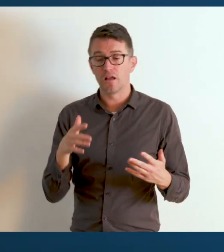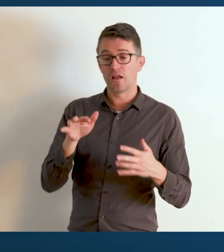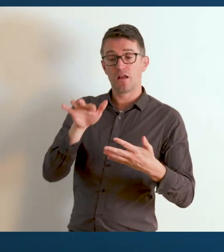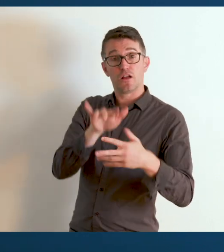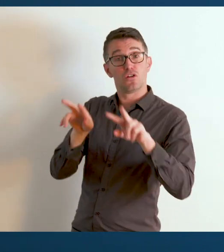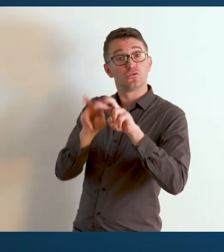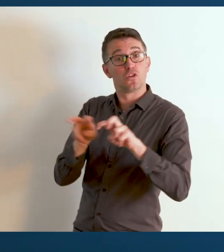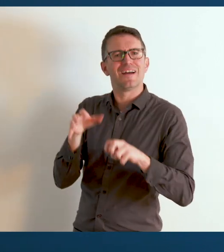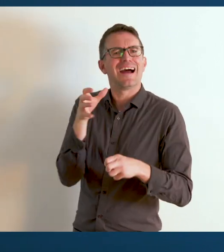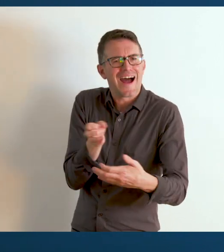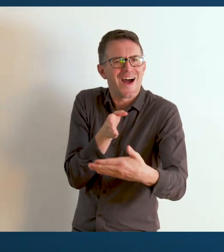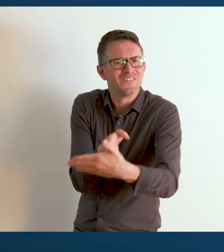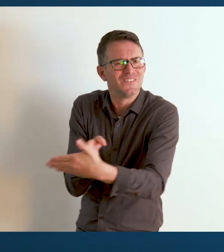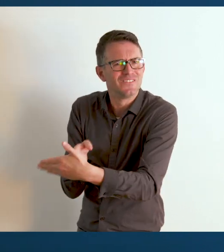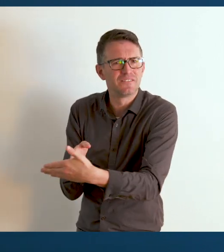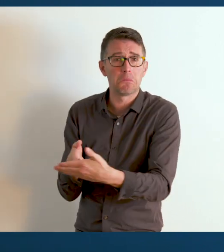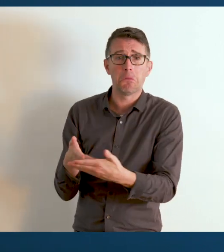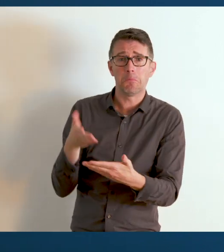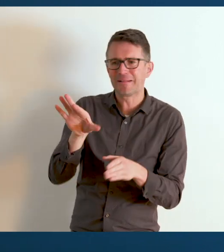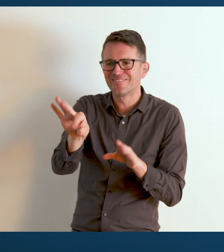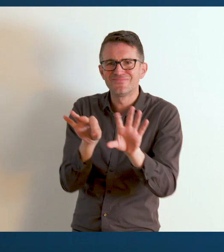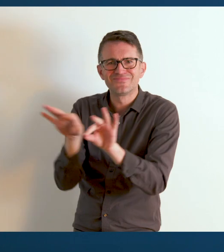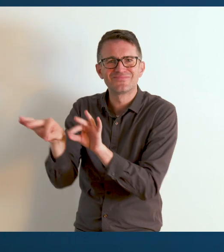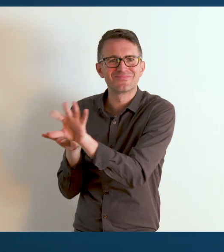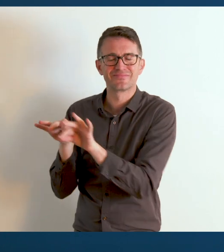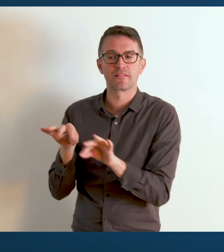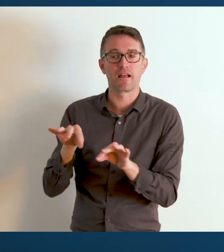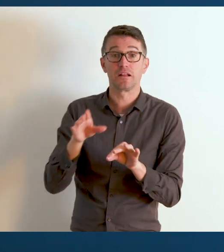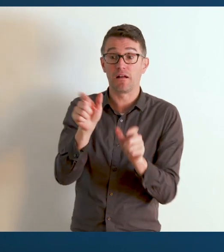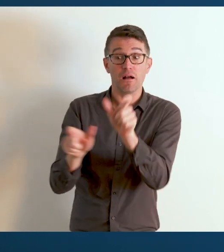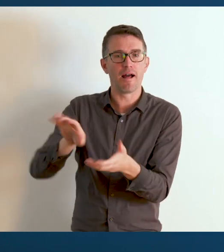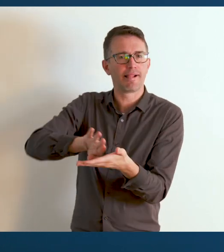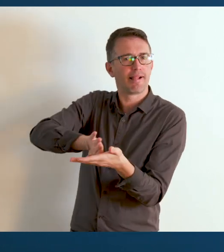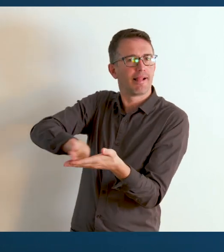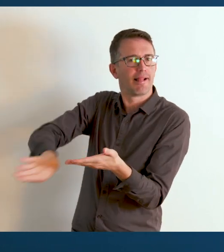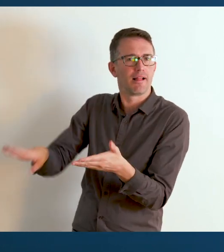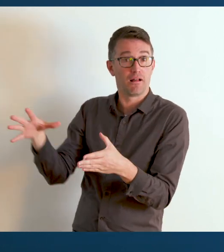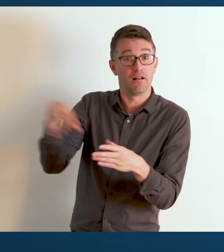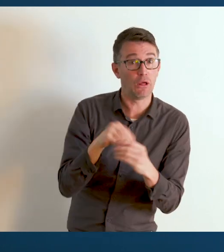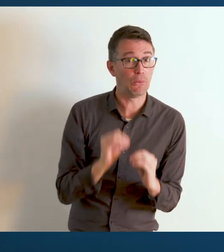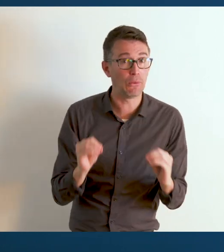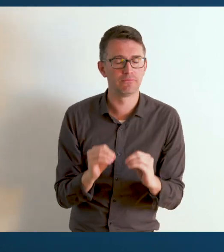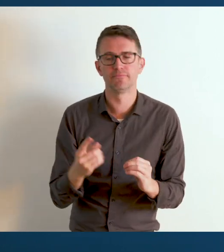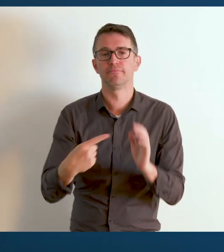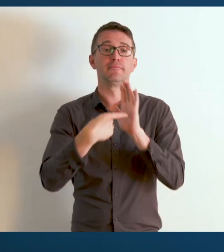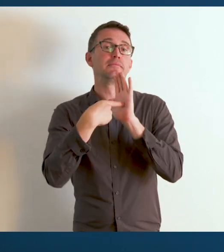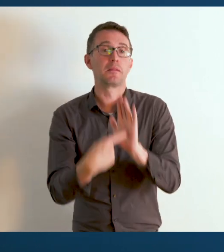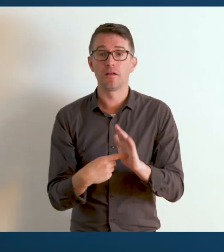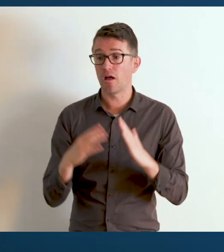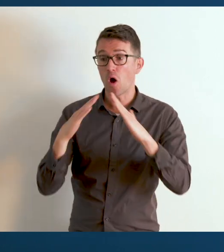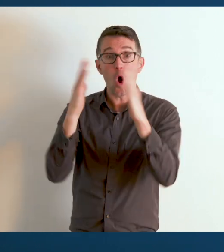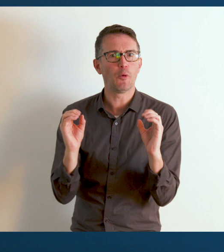poor coverage on a survey. There are, generally speaking, populations that aren't included. Those